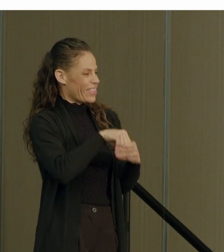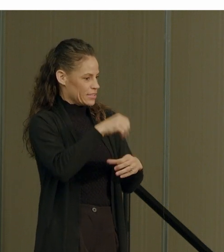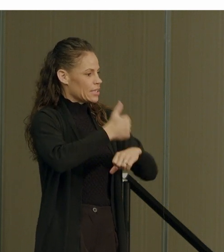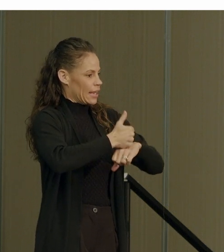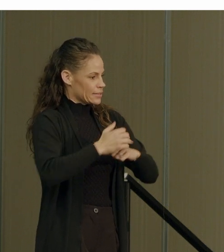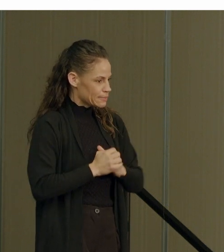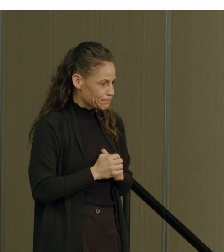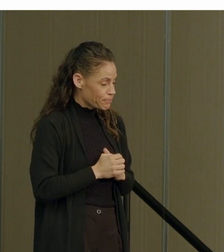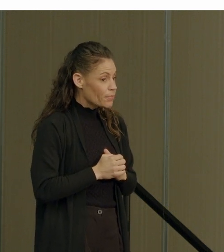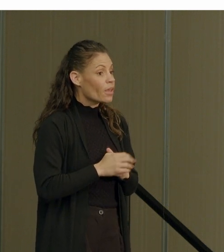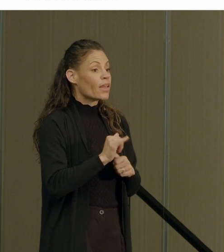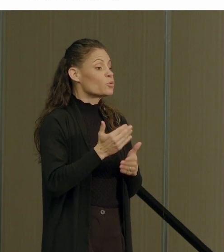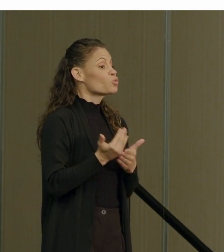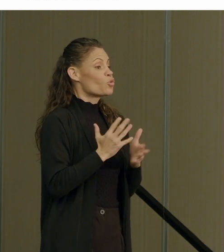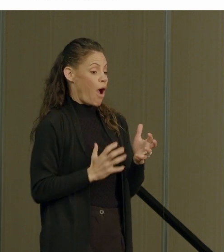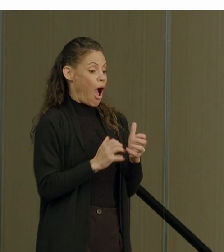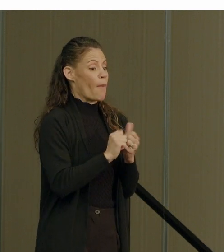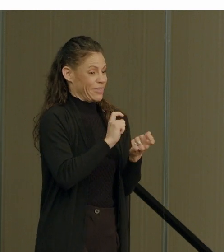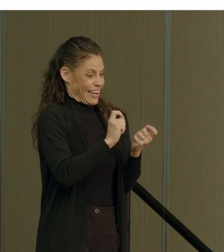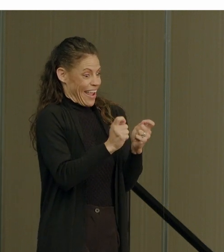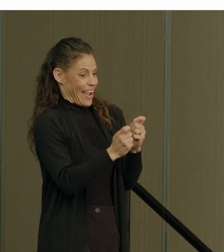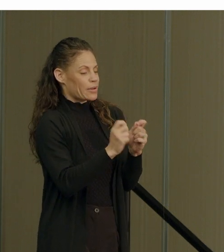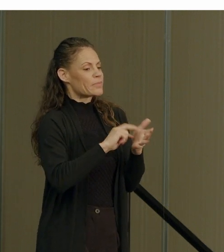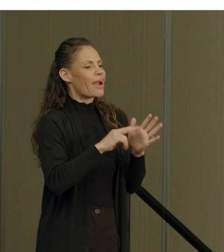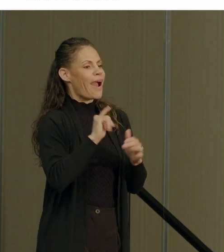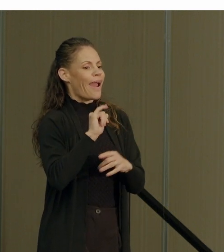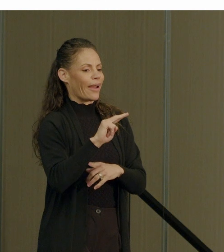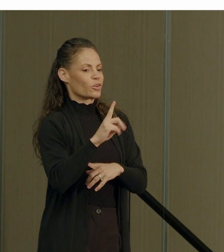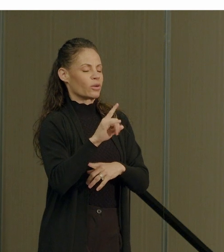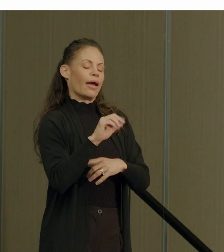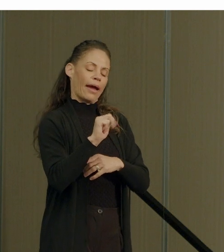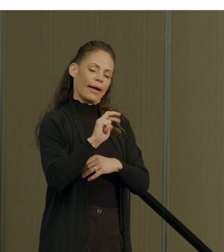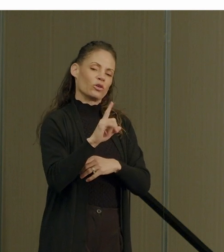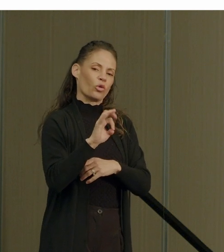new update, it allows Android to continue to add more features to this space in the